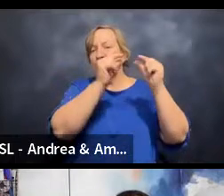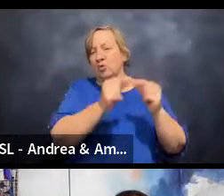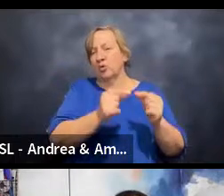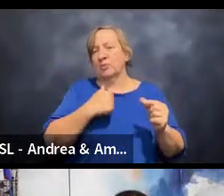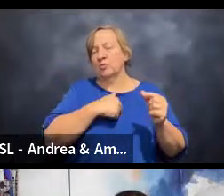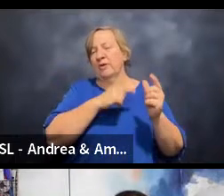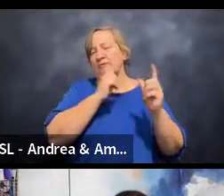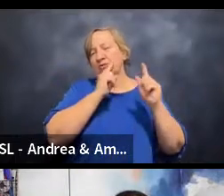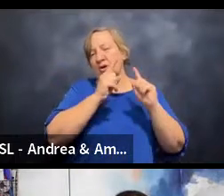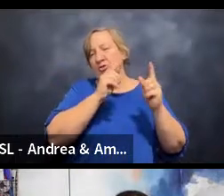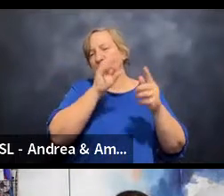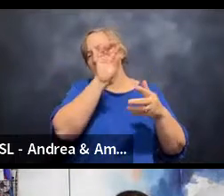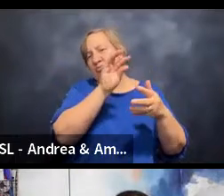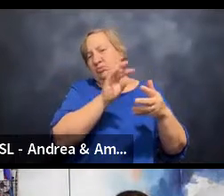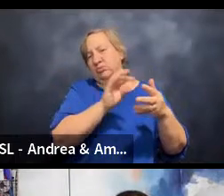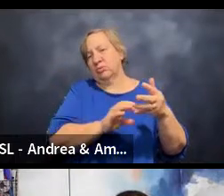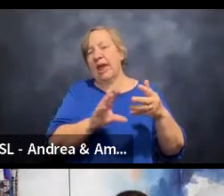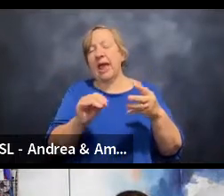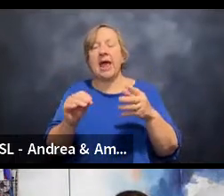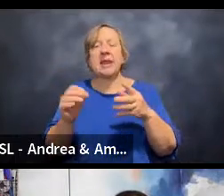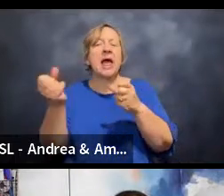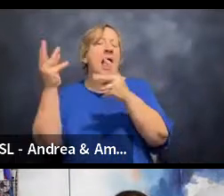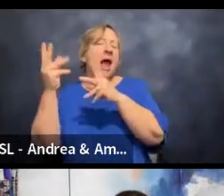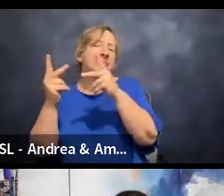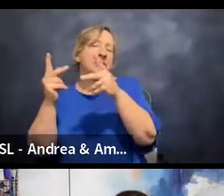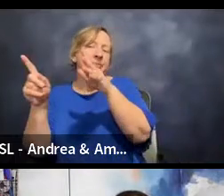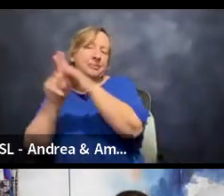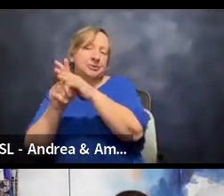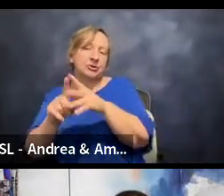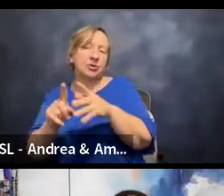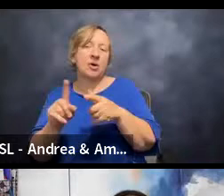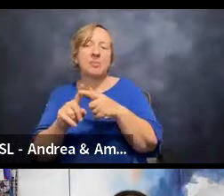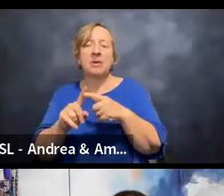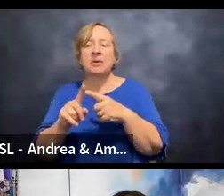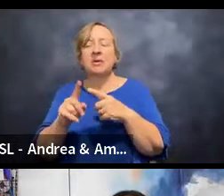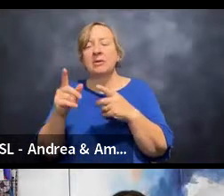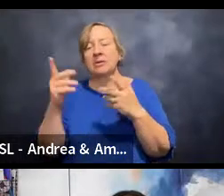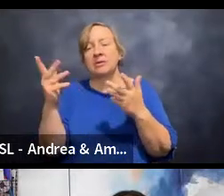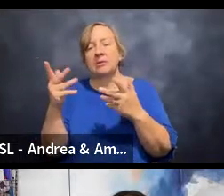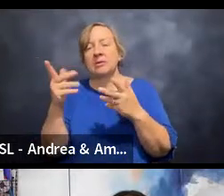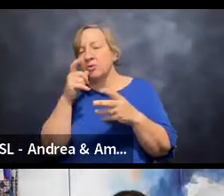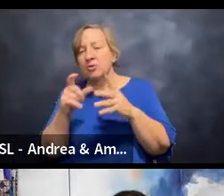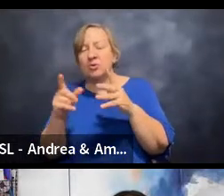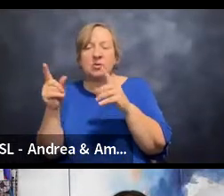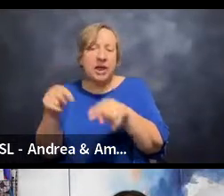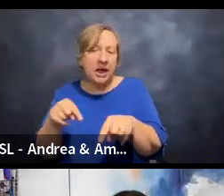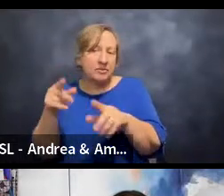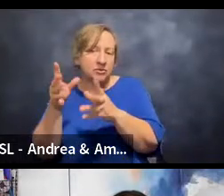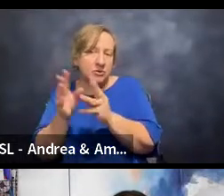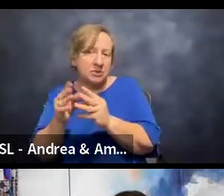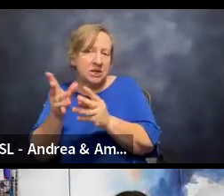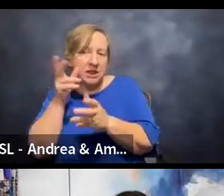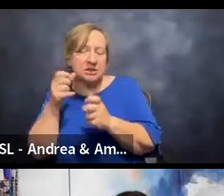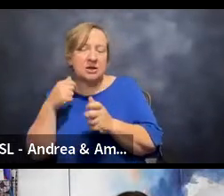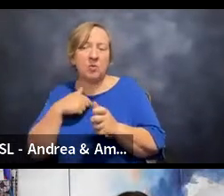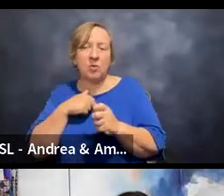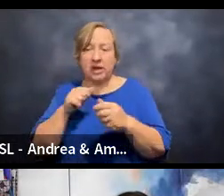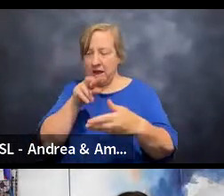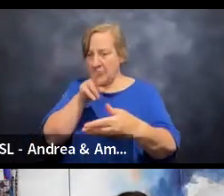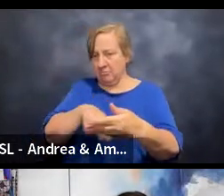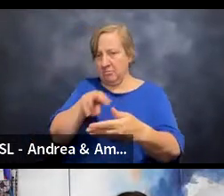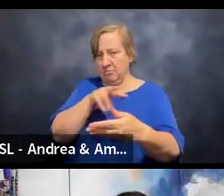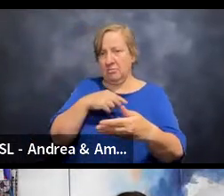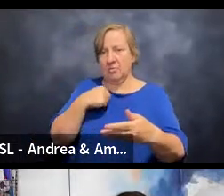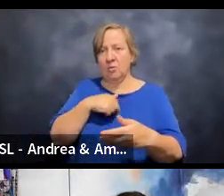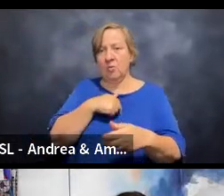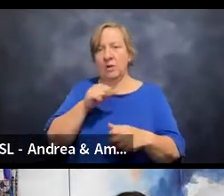qualitative, like a little paragraph, like this number of people or this number of people showed up to the meeting and listened, that we could get our hands on so that we can